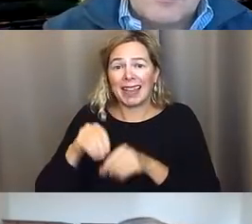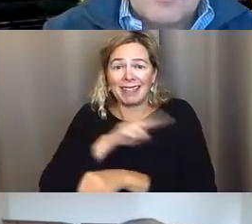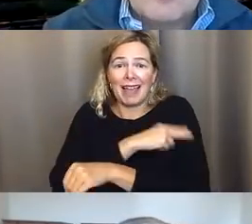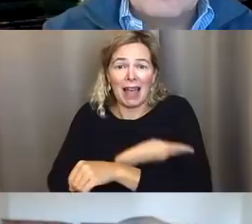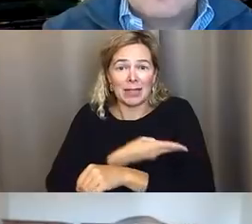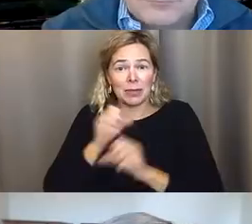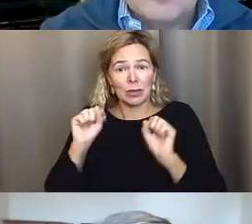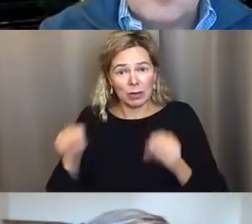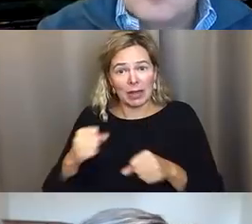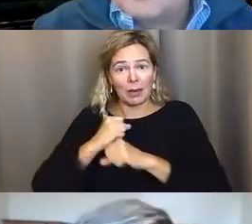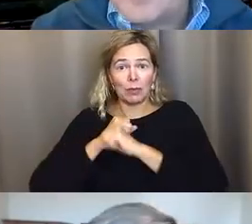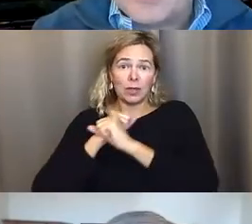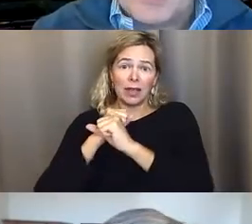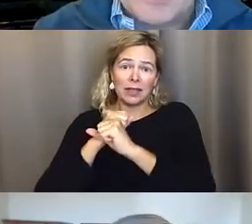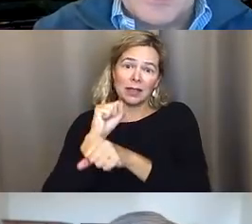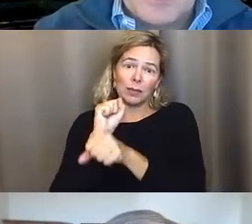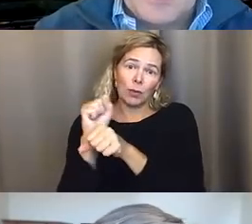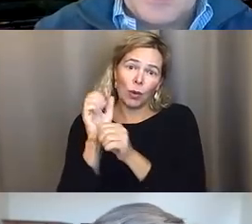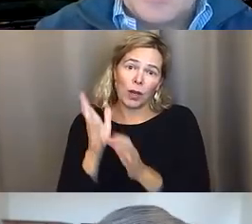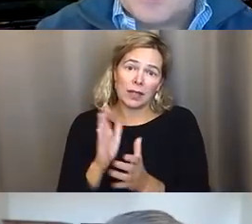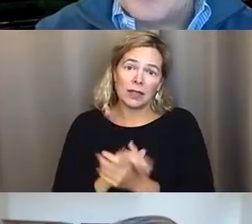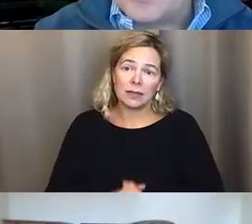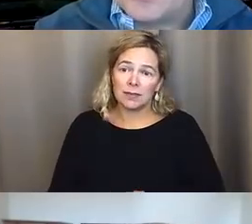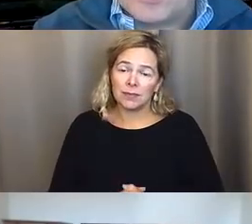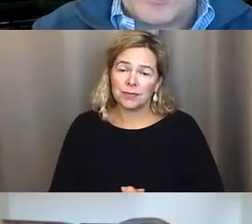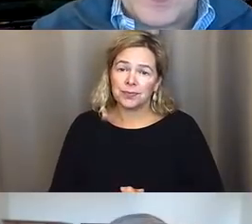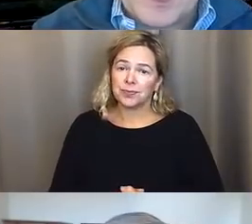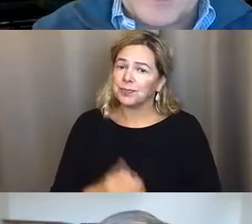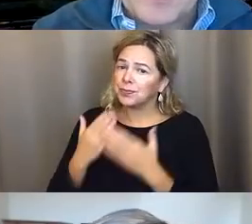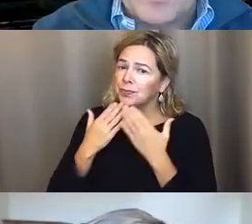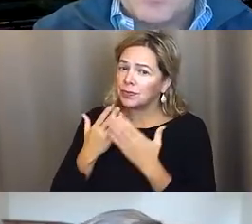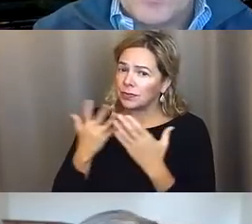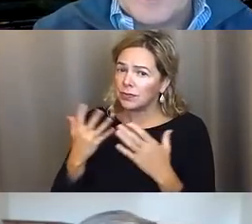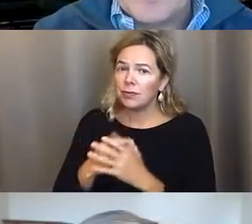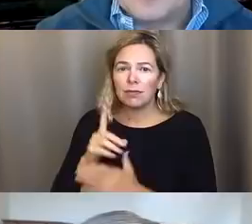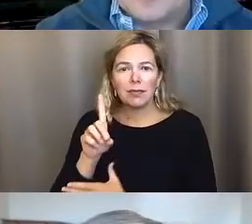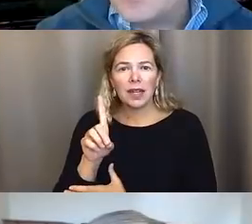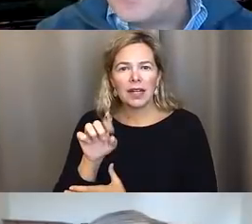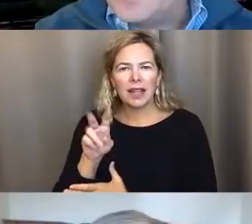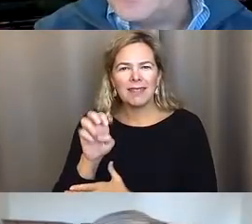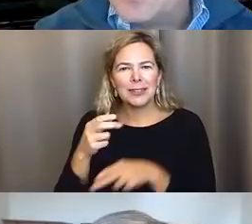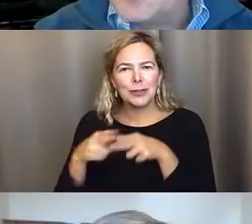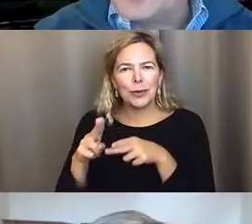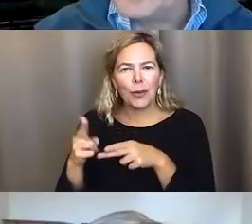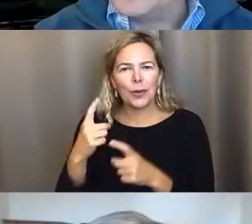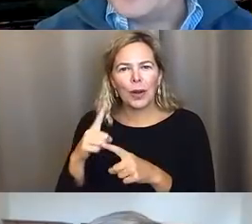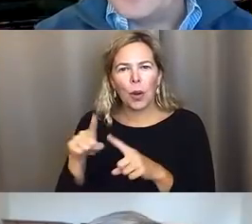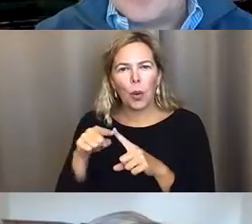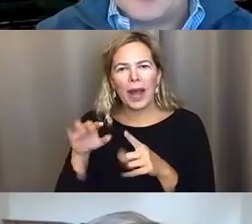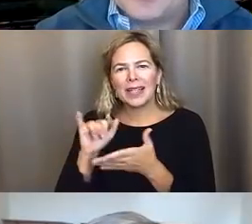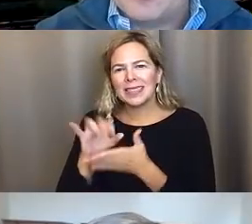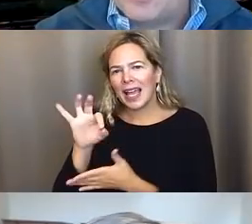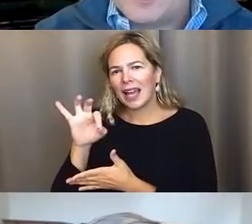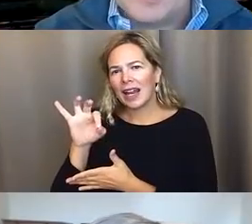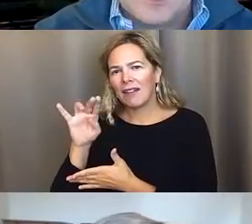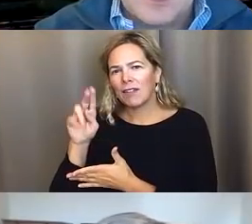employees. Thanks very much. And Dave, a short, quick question. When is the Fluency technology